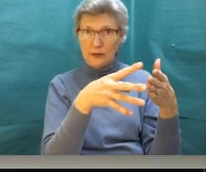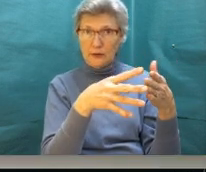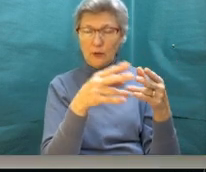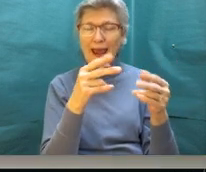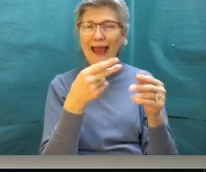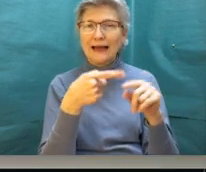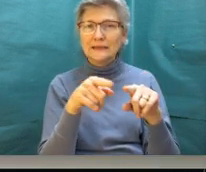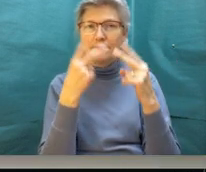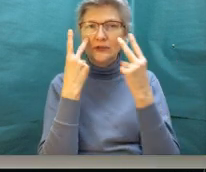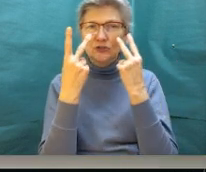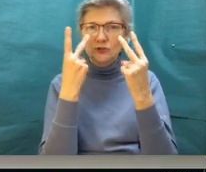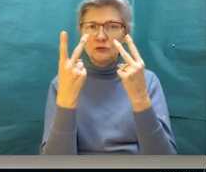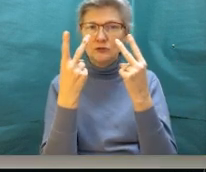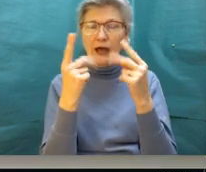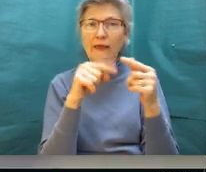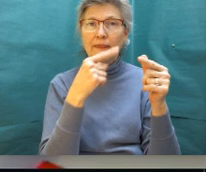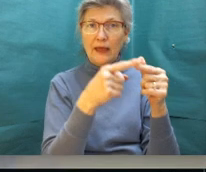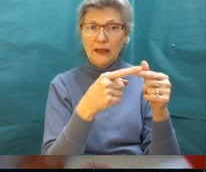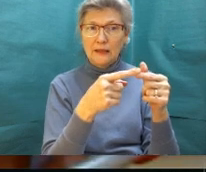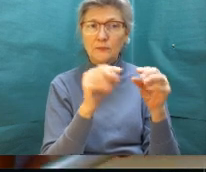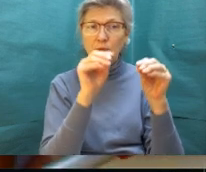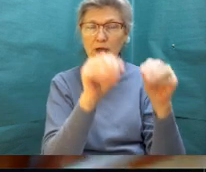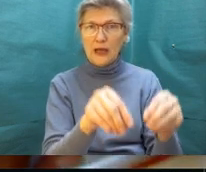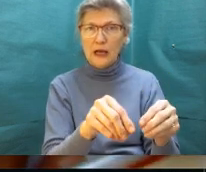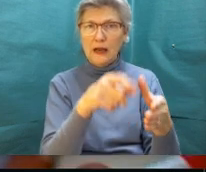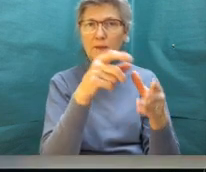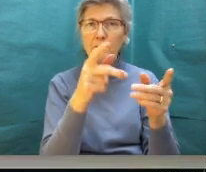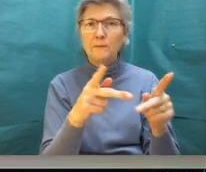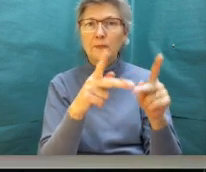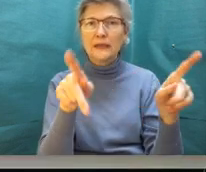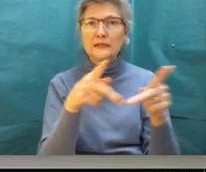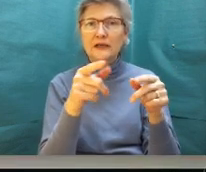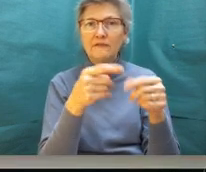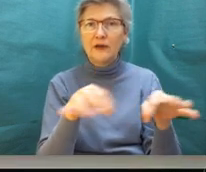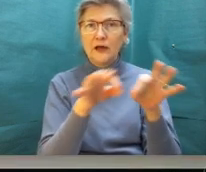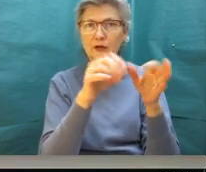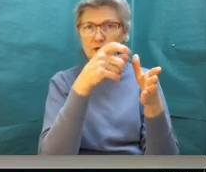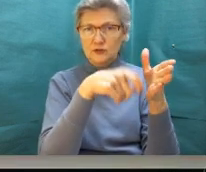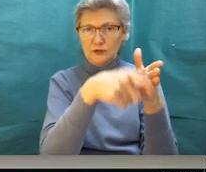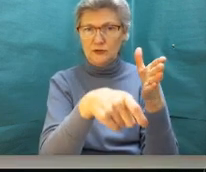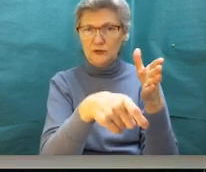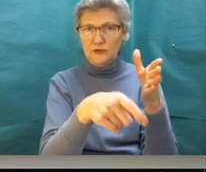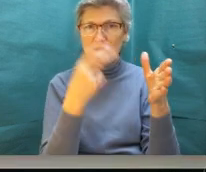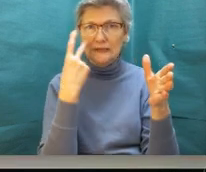value chart to think about our decimal, and then we can always use our number line as well.